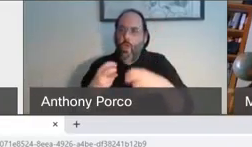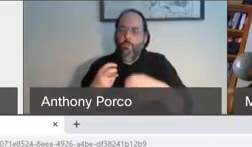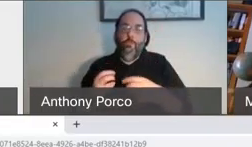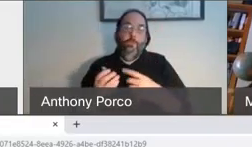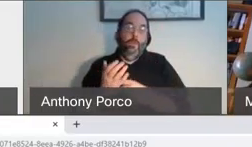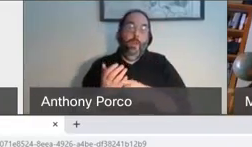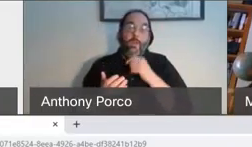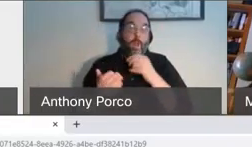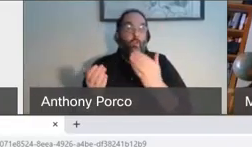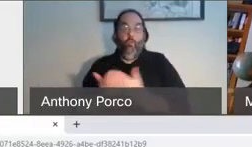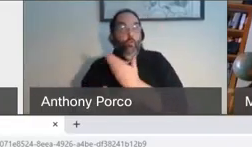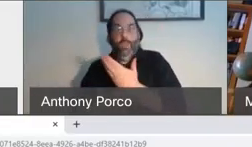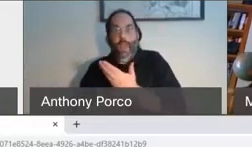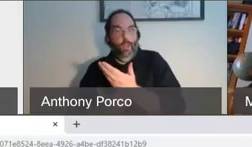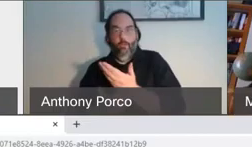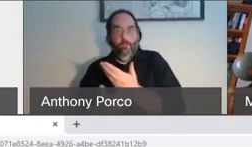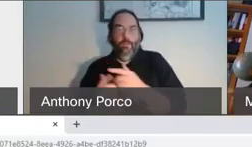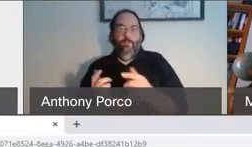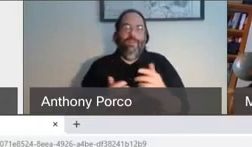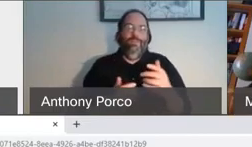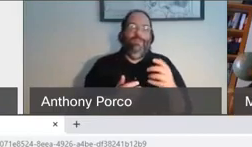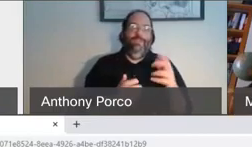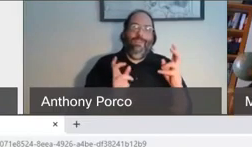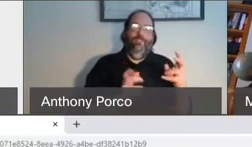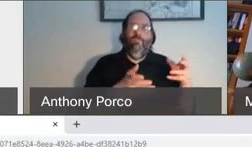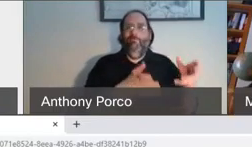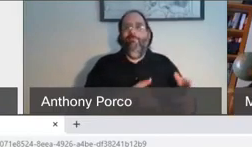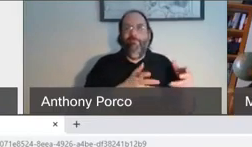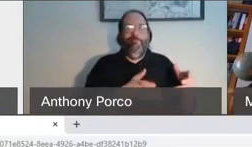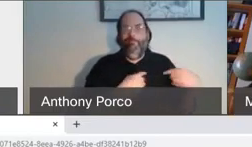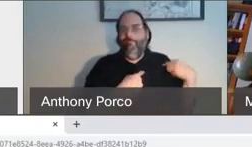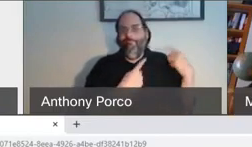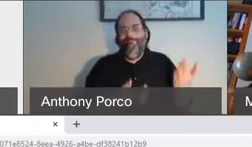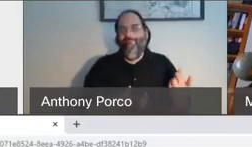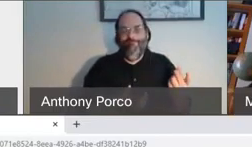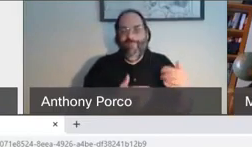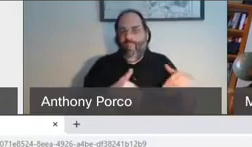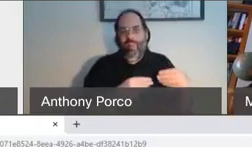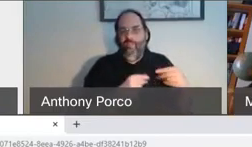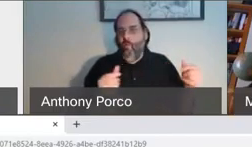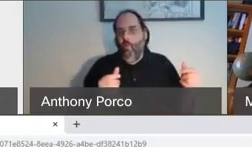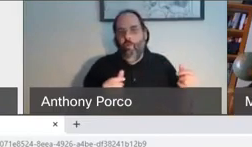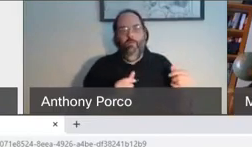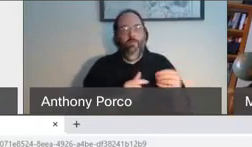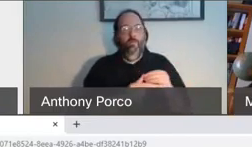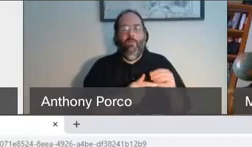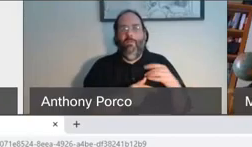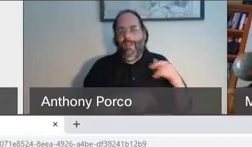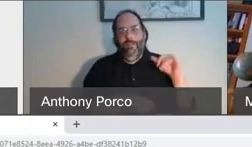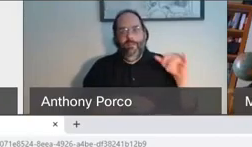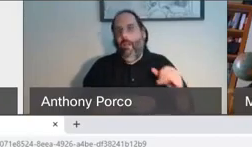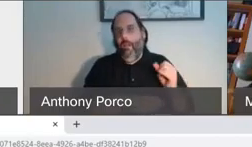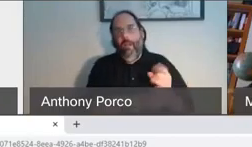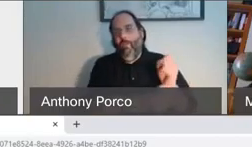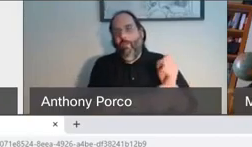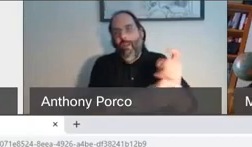the new things that we have to address, but those lingering issues that tend to kind of, you know, carry us forward or stay with us, you know, year to year to year.